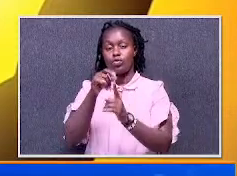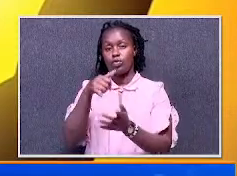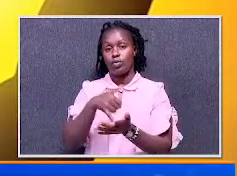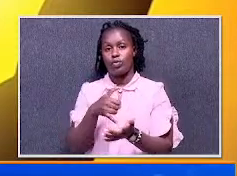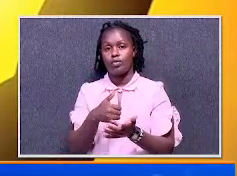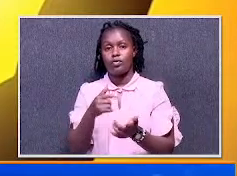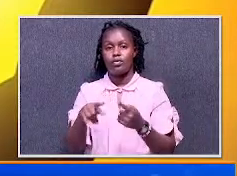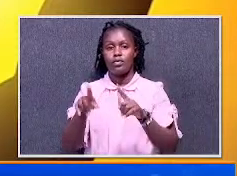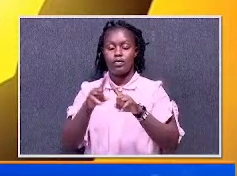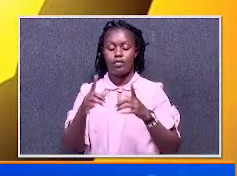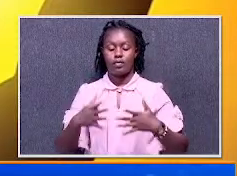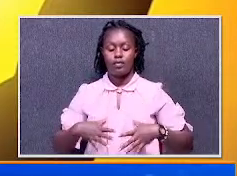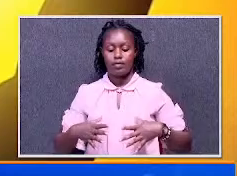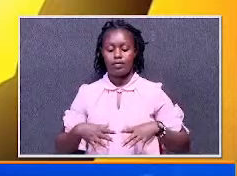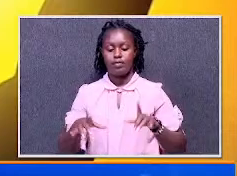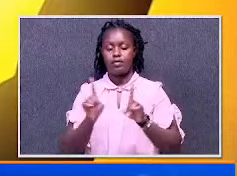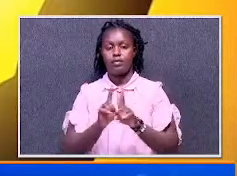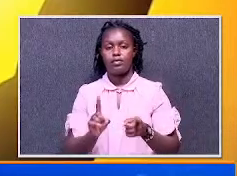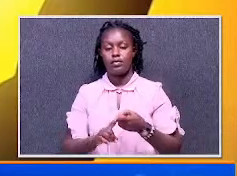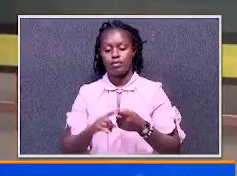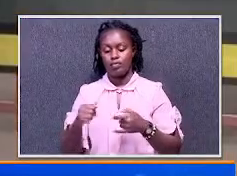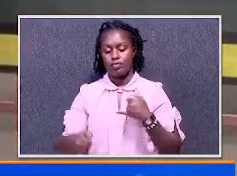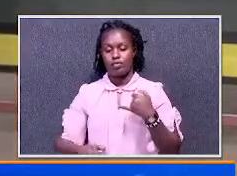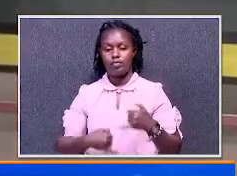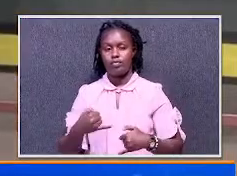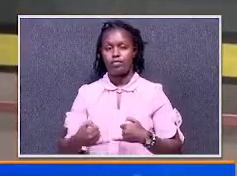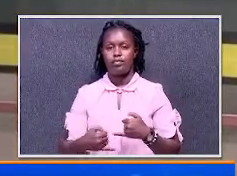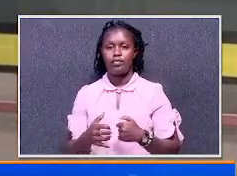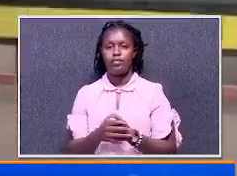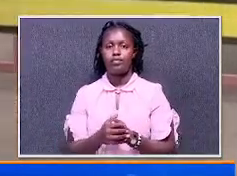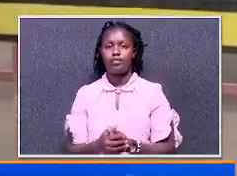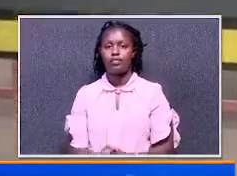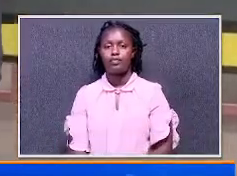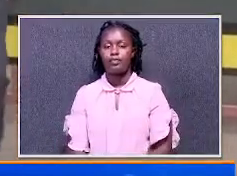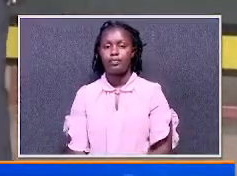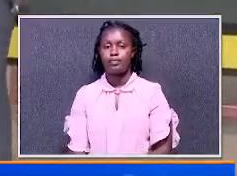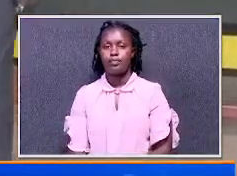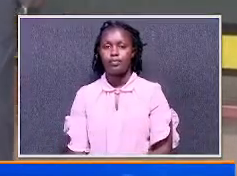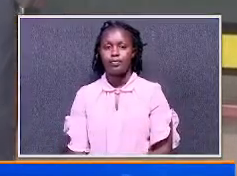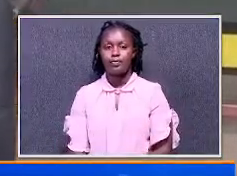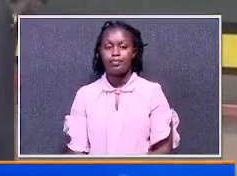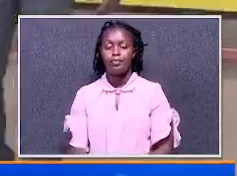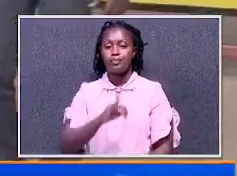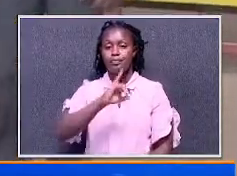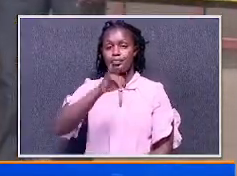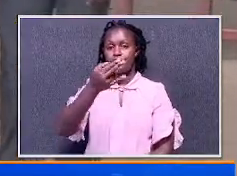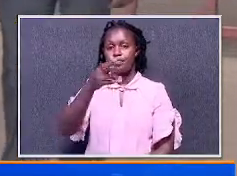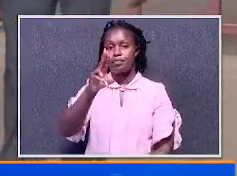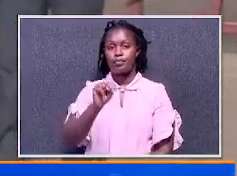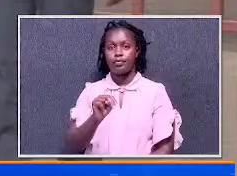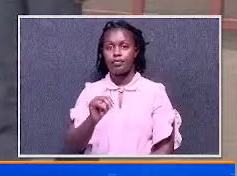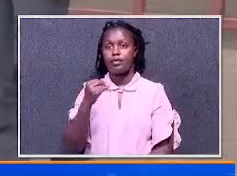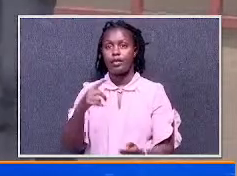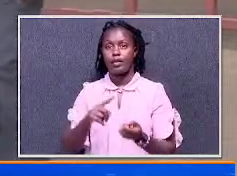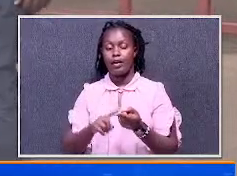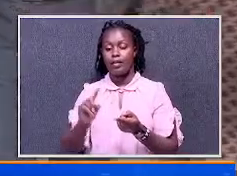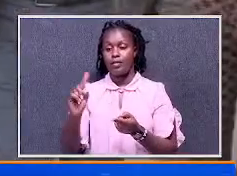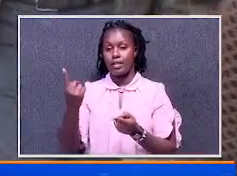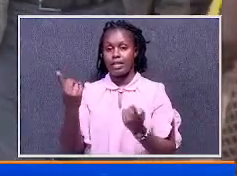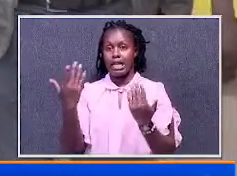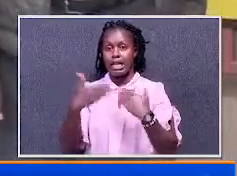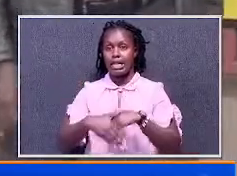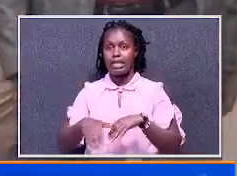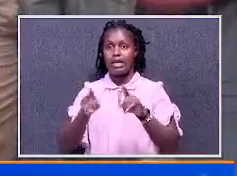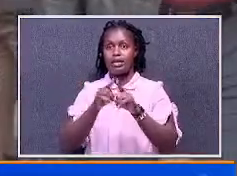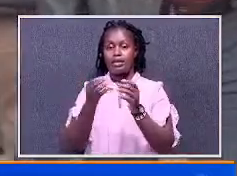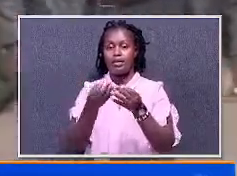elated residents and a mother's joy. Tonight, Sirisia MP John Waluke is spending his first night as